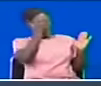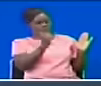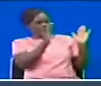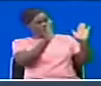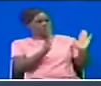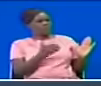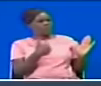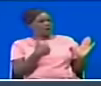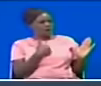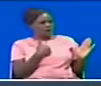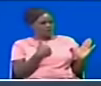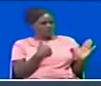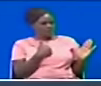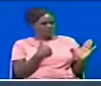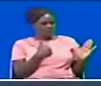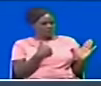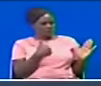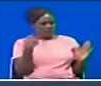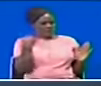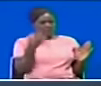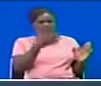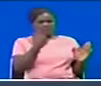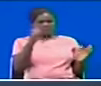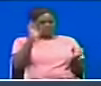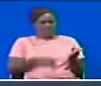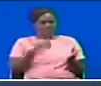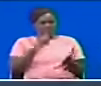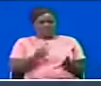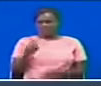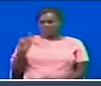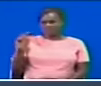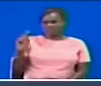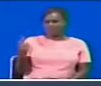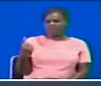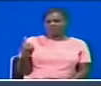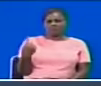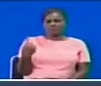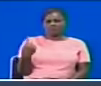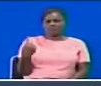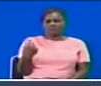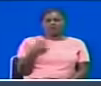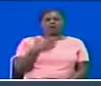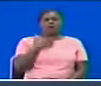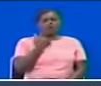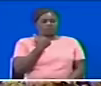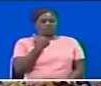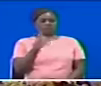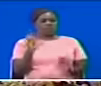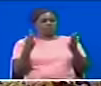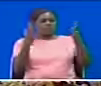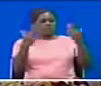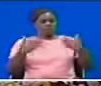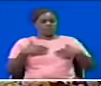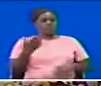to have these numbers much better than we've seen? I think, first of all, I would appreciate those who have been there